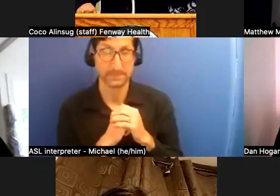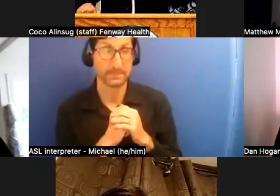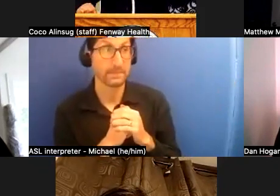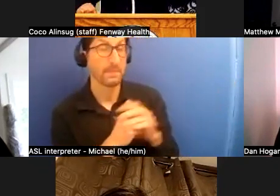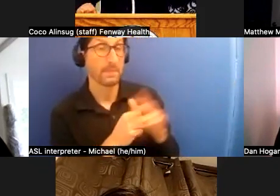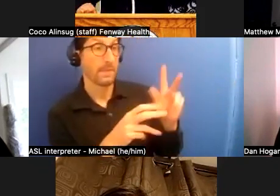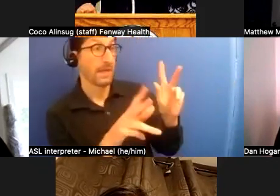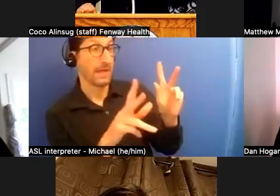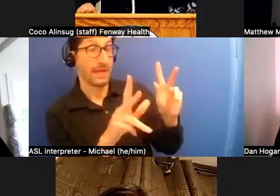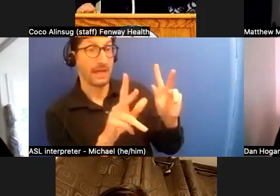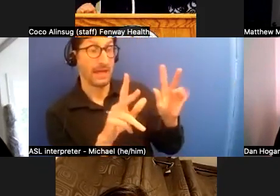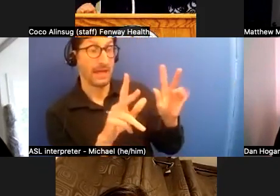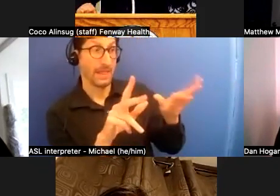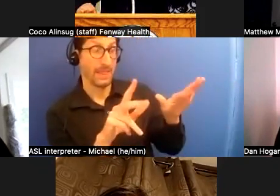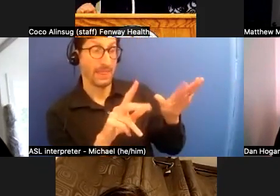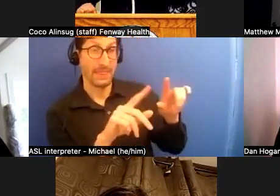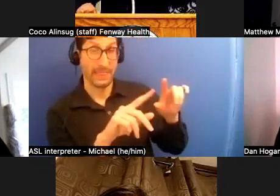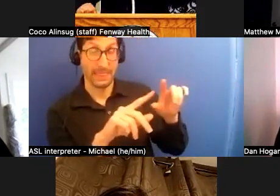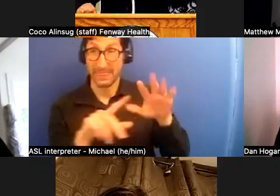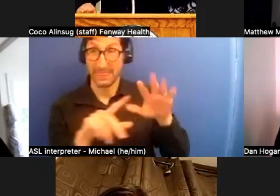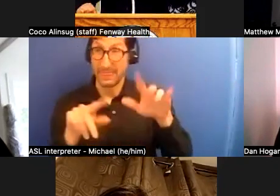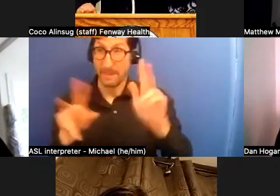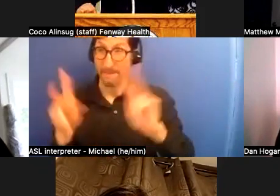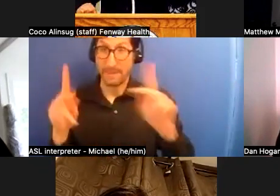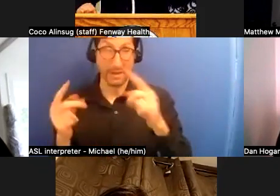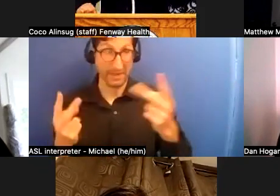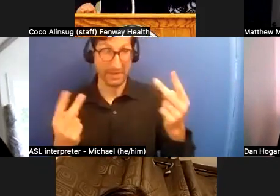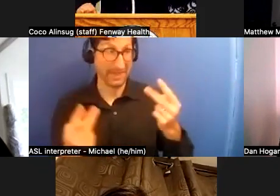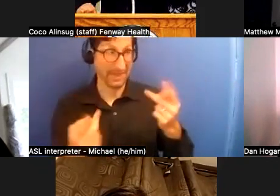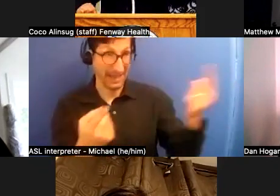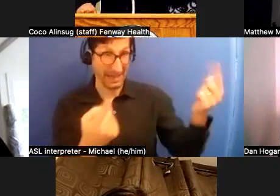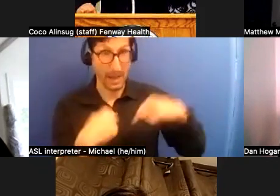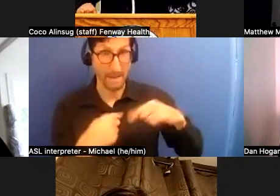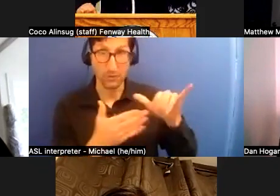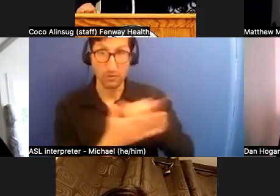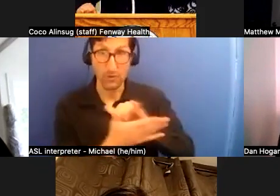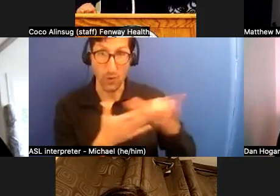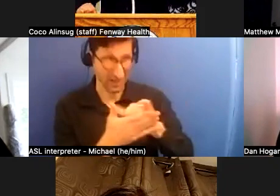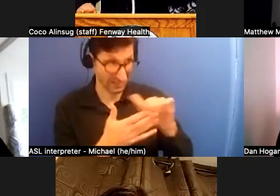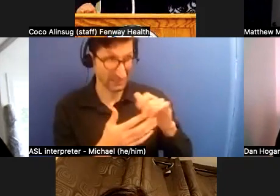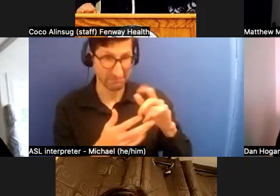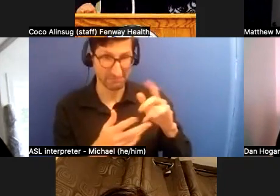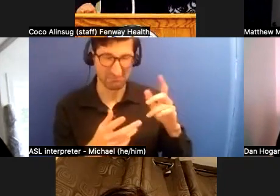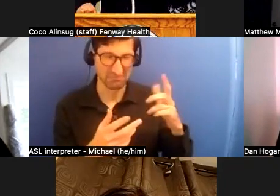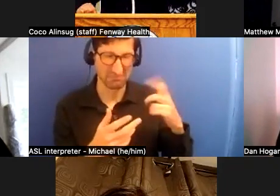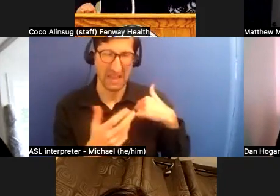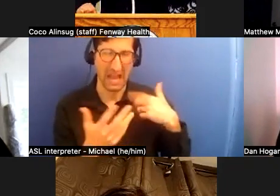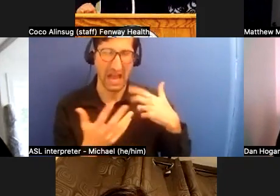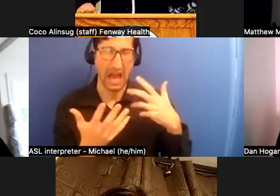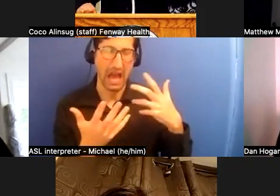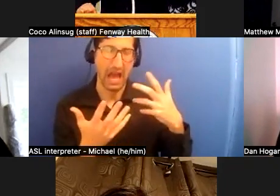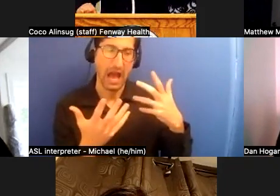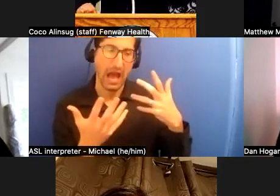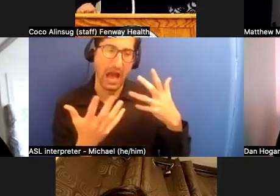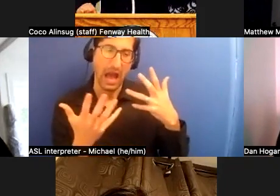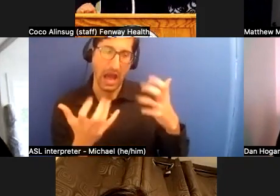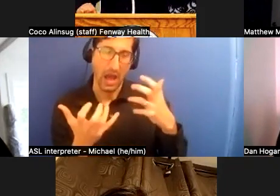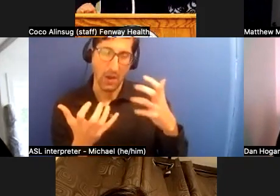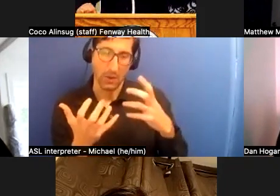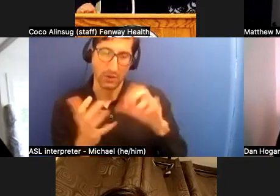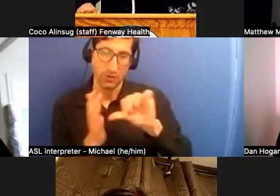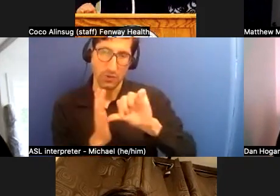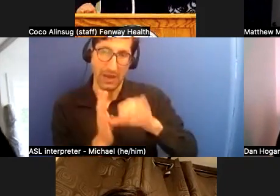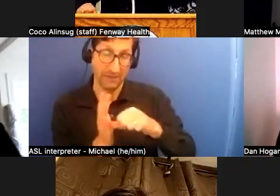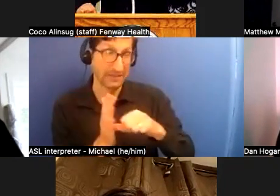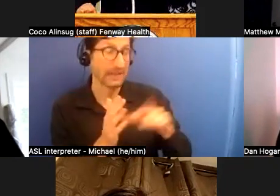folks, the team who came out and visited us. My concern about many of the communities who have been reaching out is they want me just to send them a policy